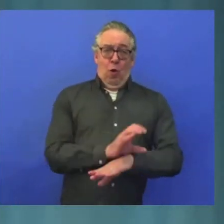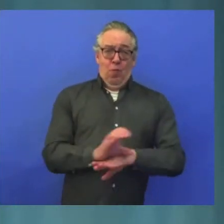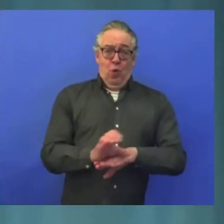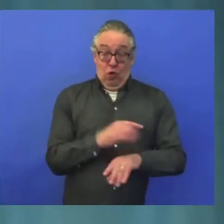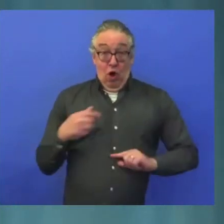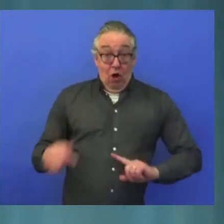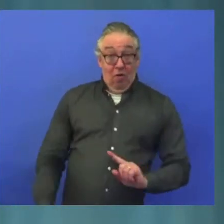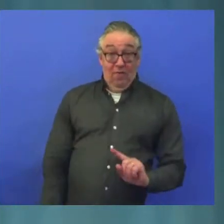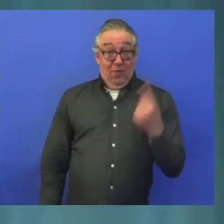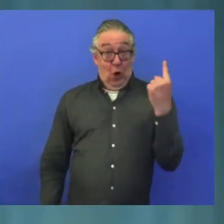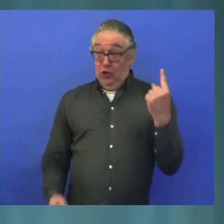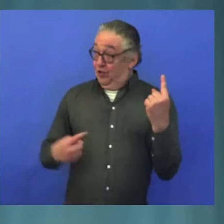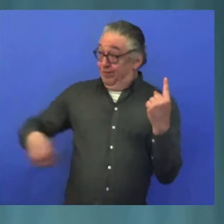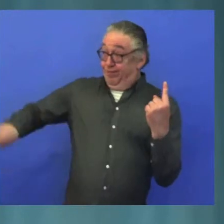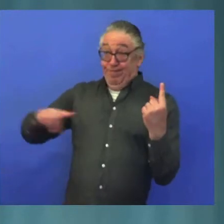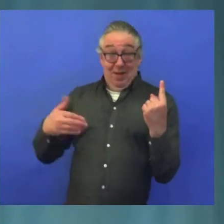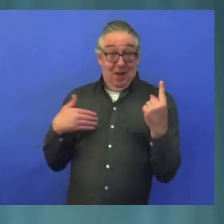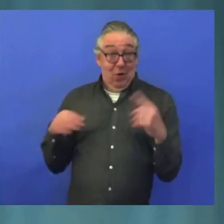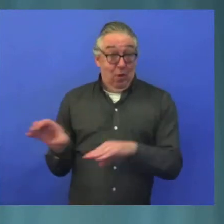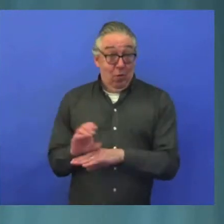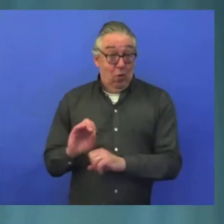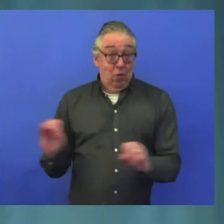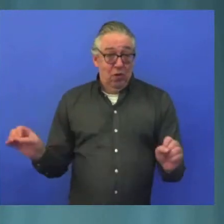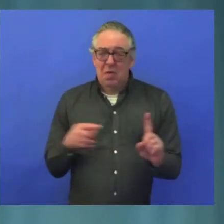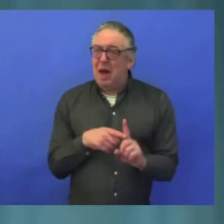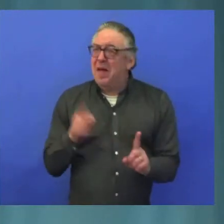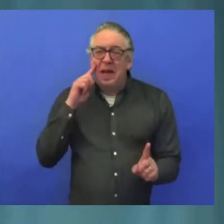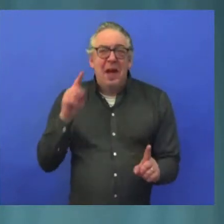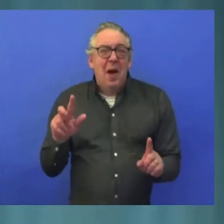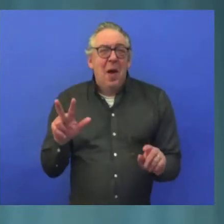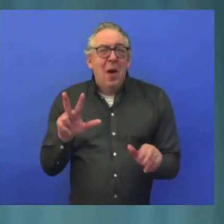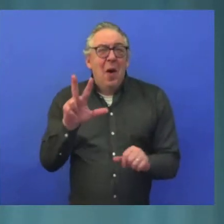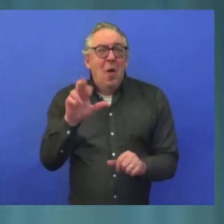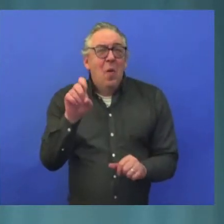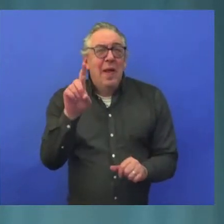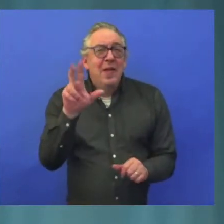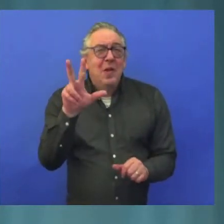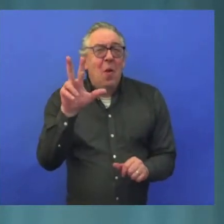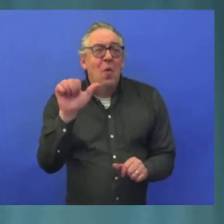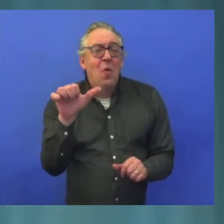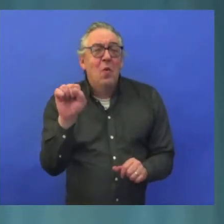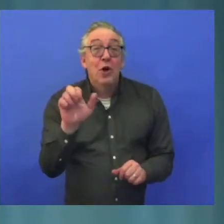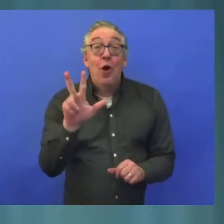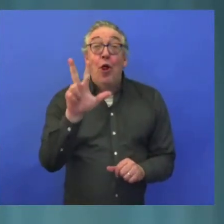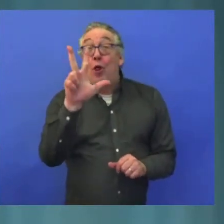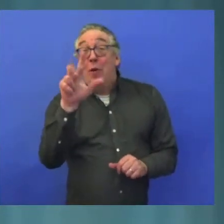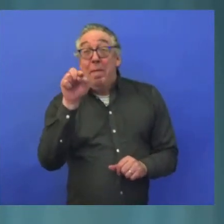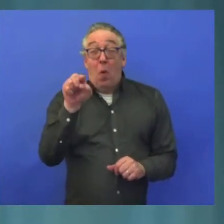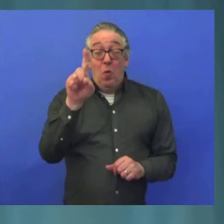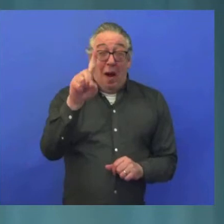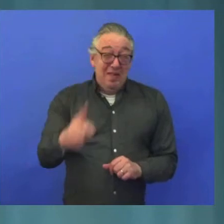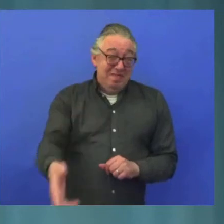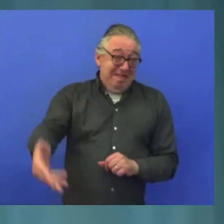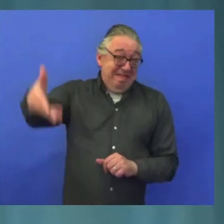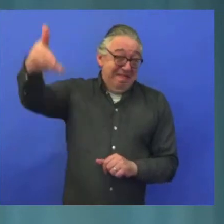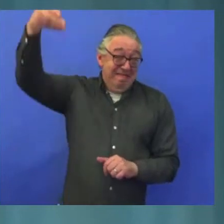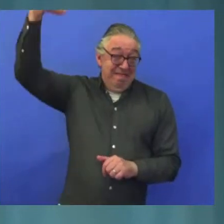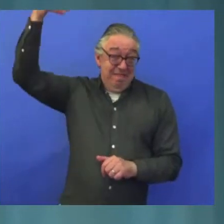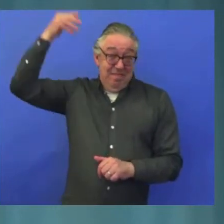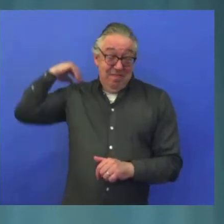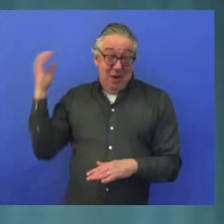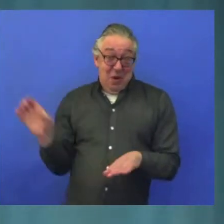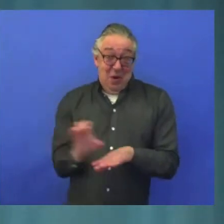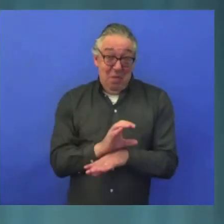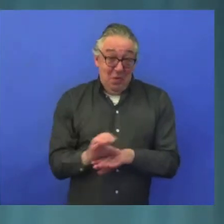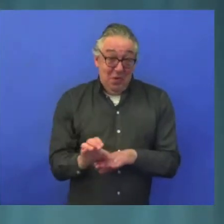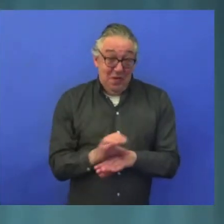had Windows 3.1, so it was one of the first computers out there. And sometimes the teacher sent